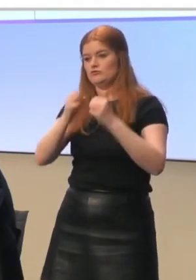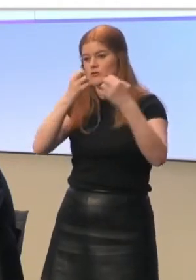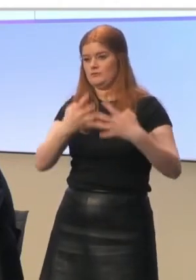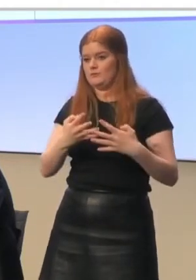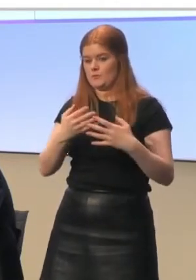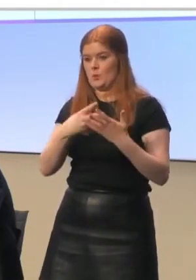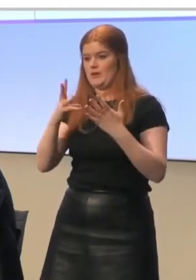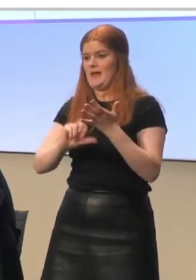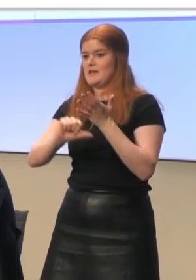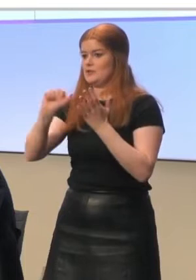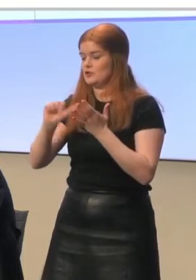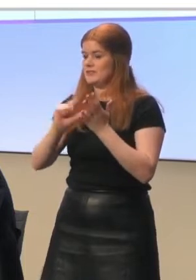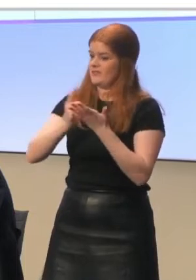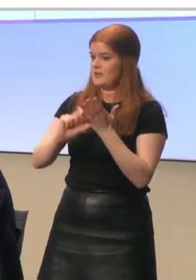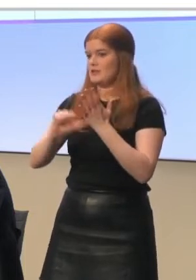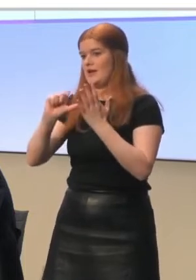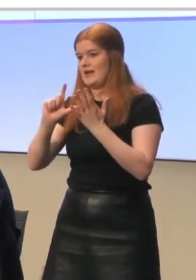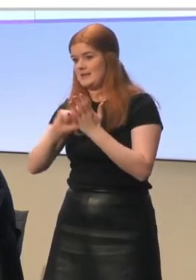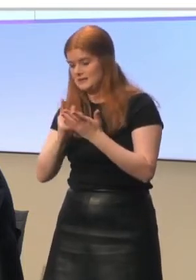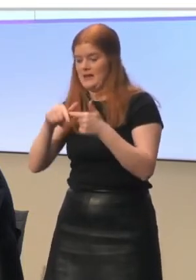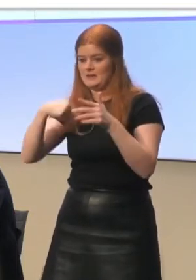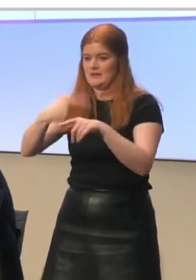and 18, and then again at 20.